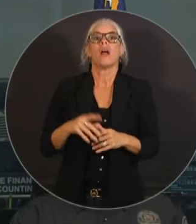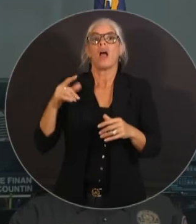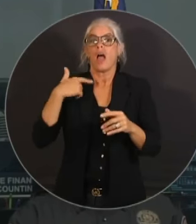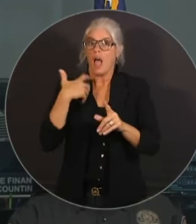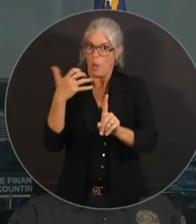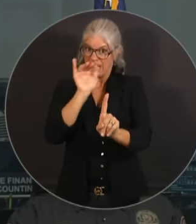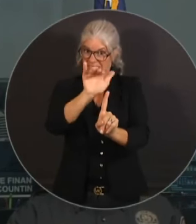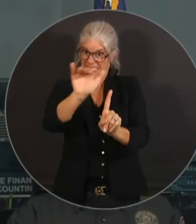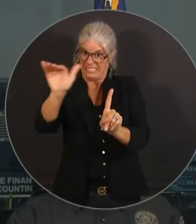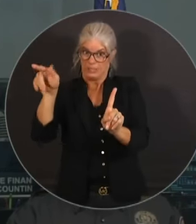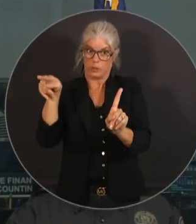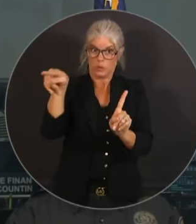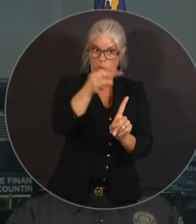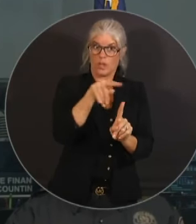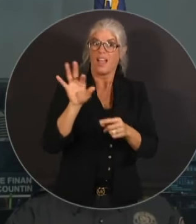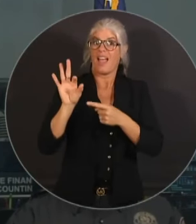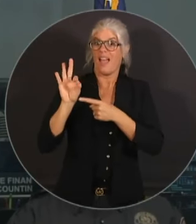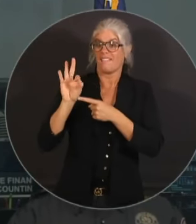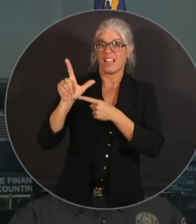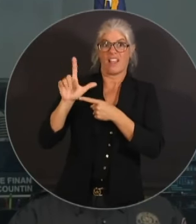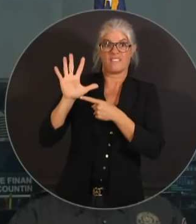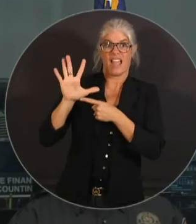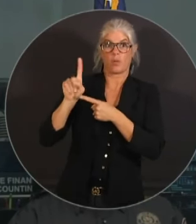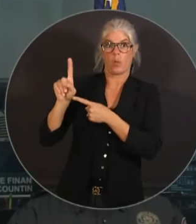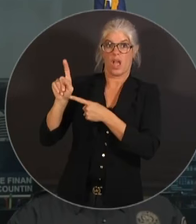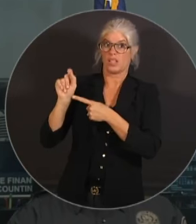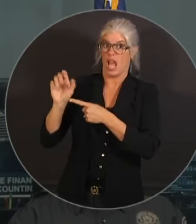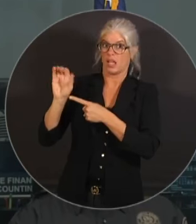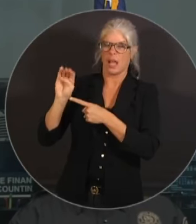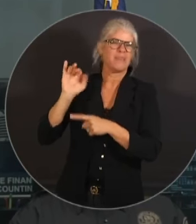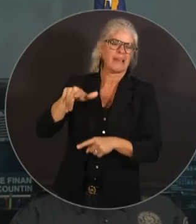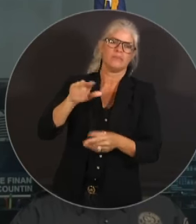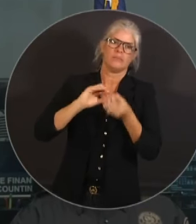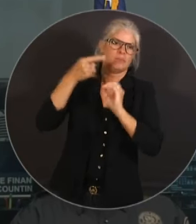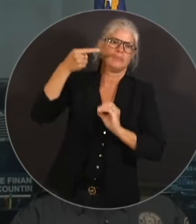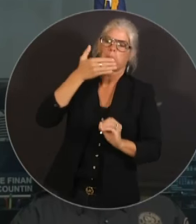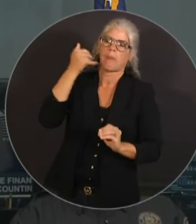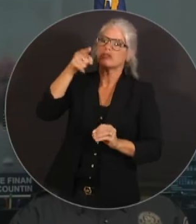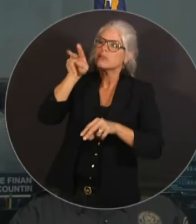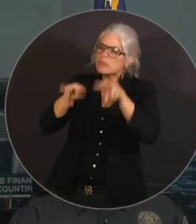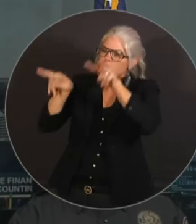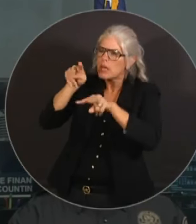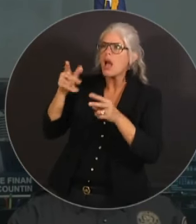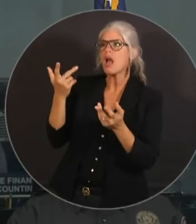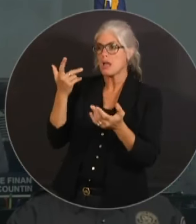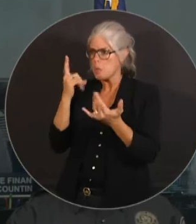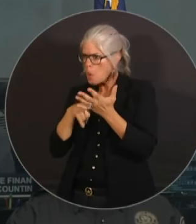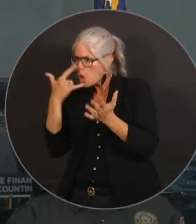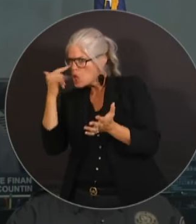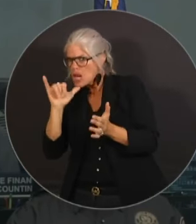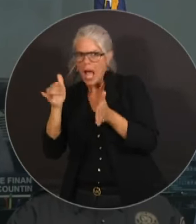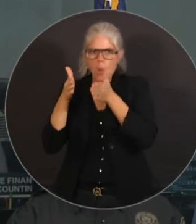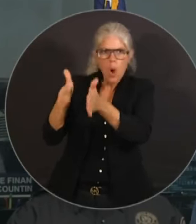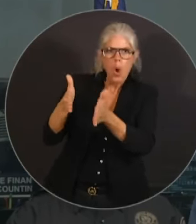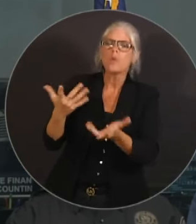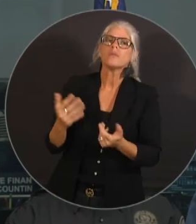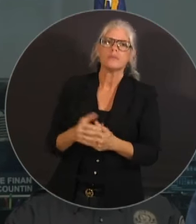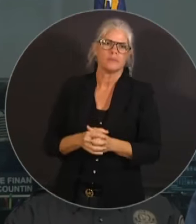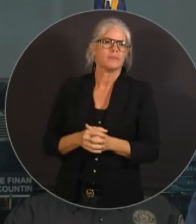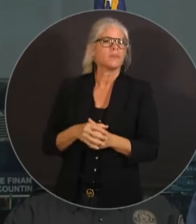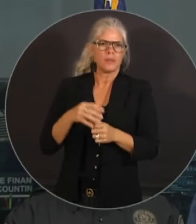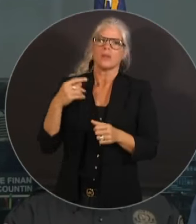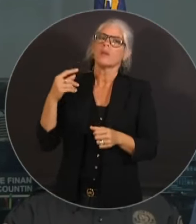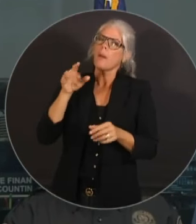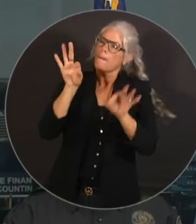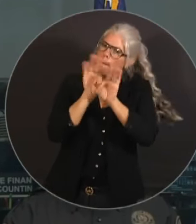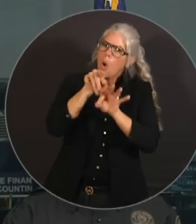you, fl511.com is the place to get real-time traffic information. Remember, always follow the direction of local